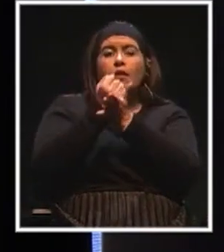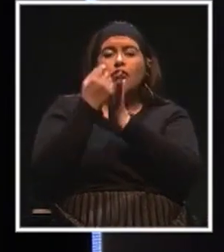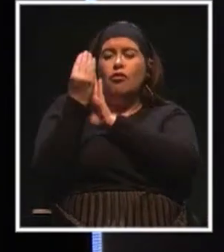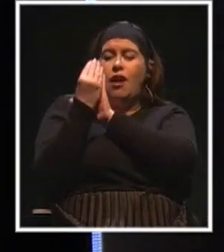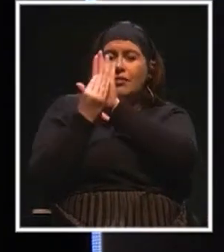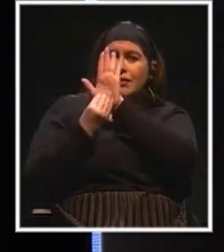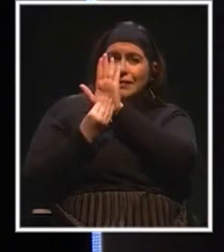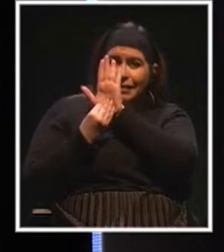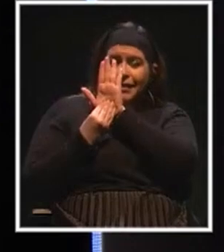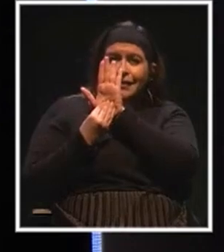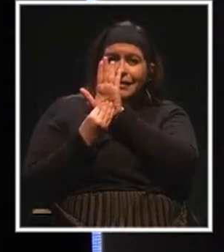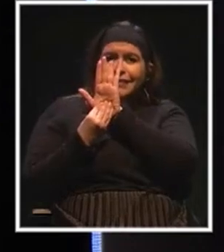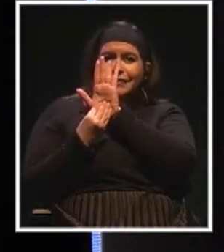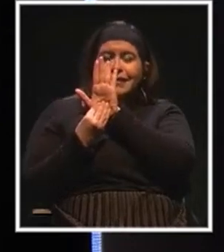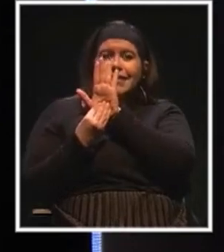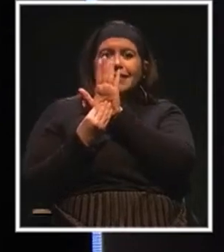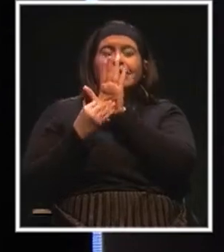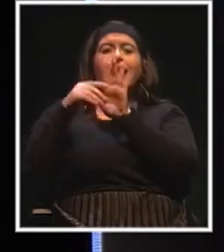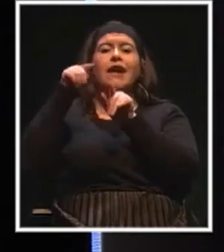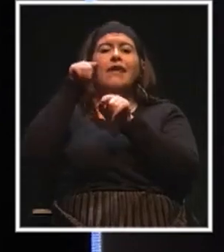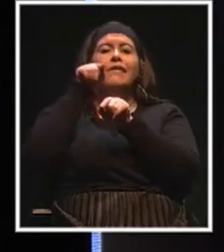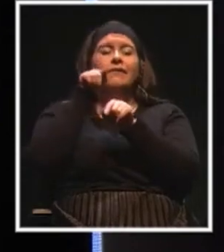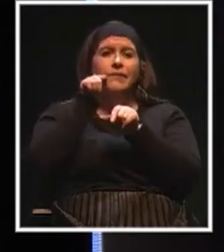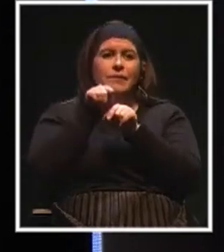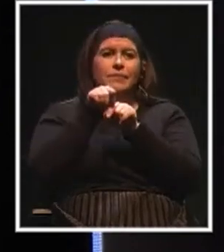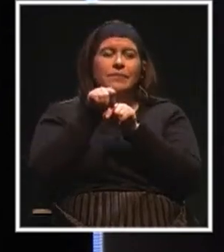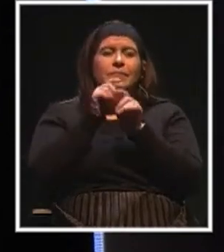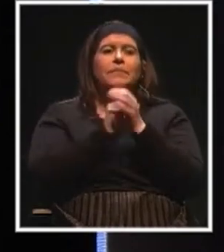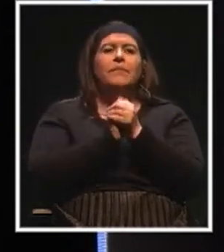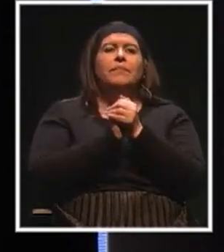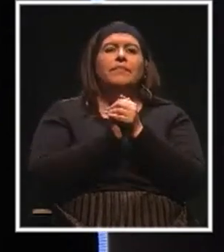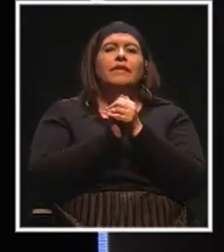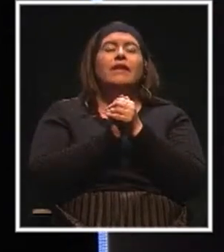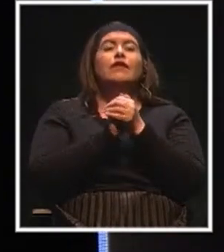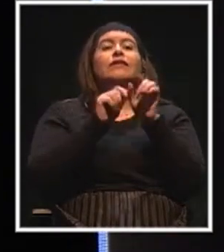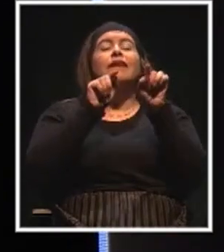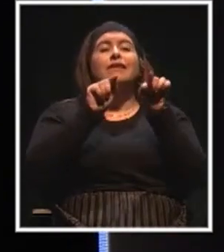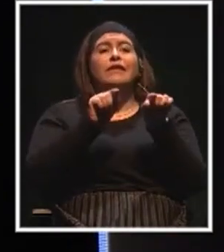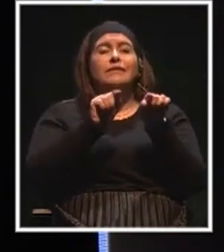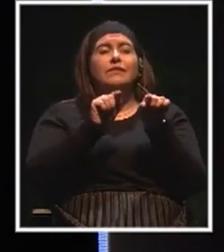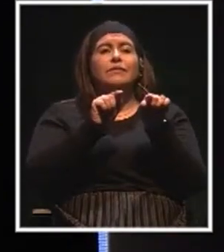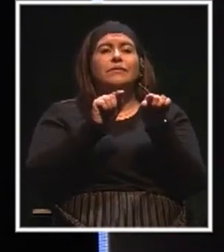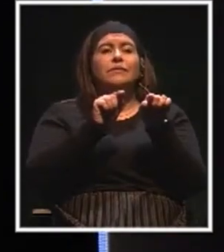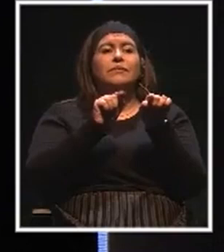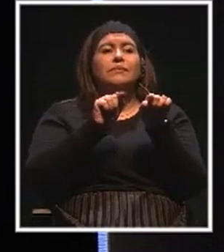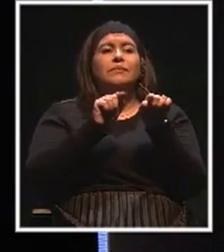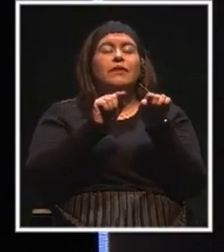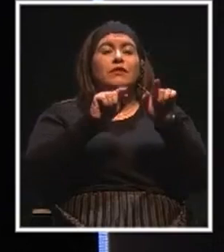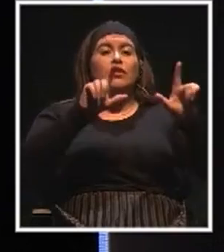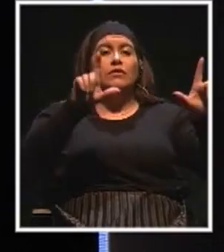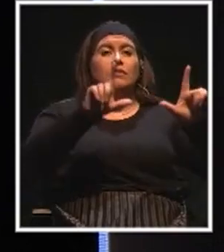watching TV, and that was a way to enhance the experience. So I wanted to do this. And